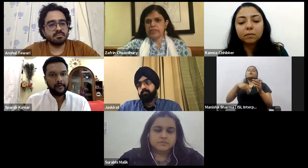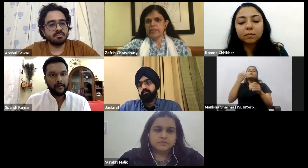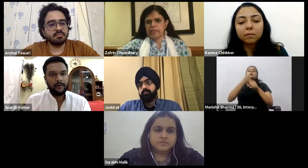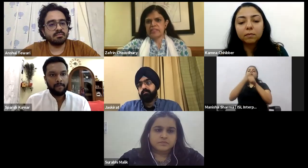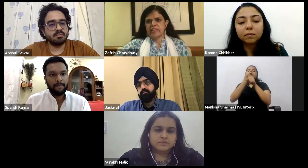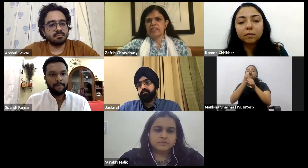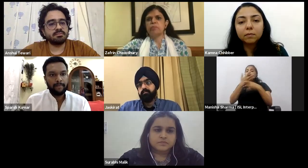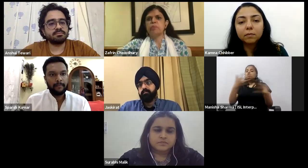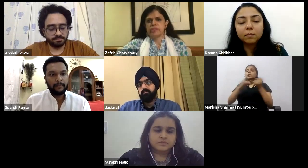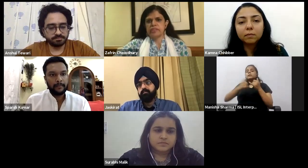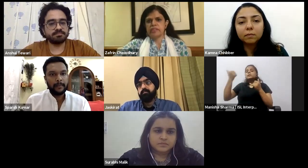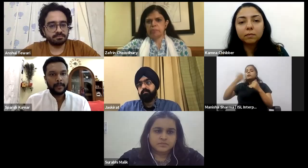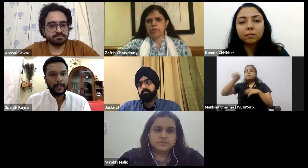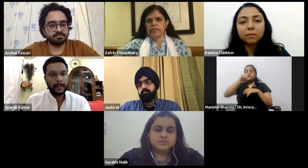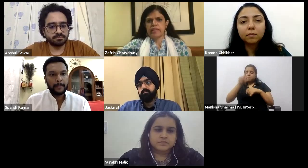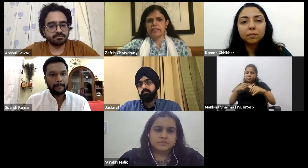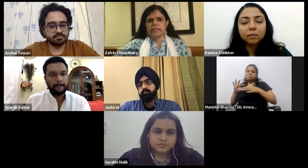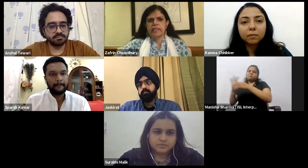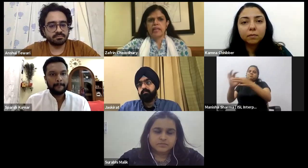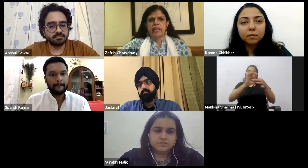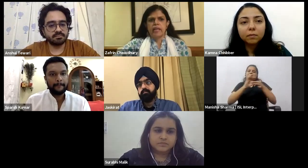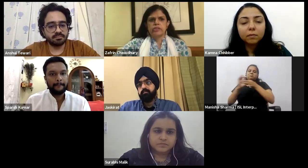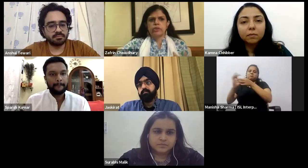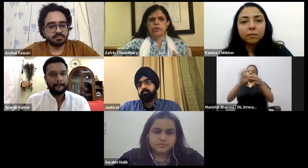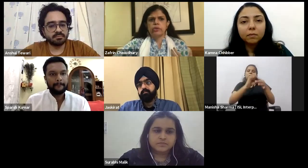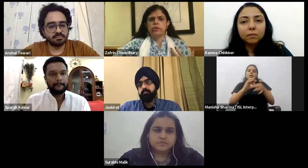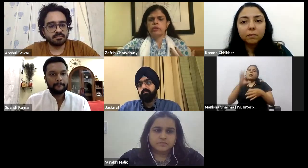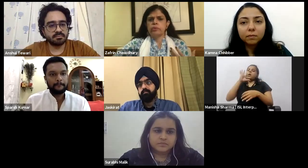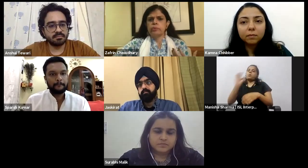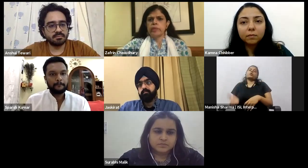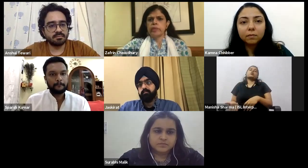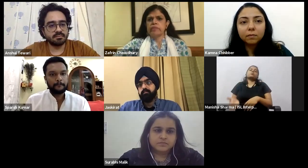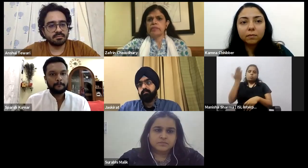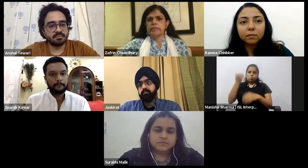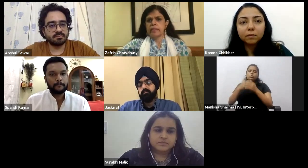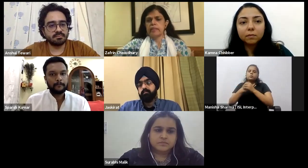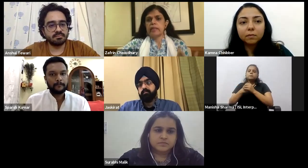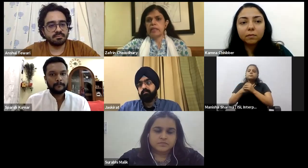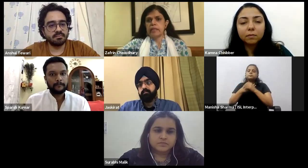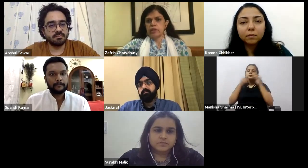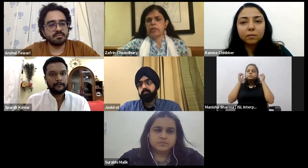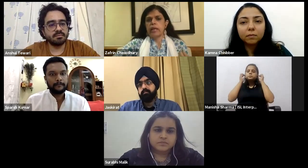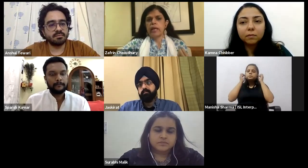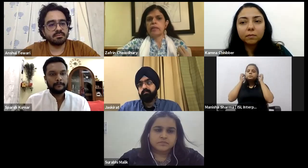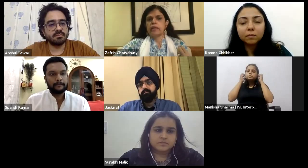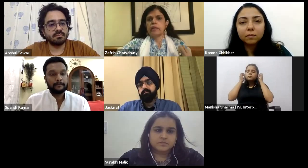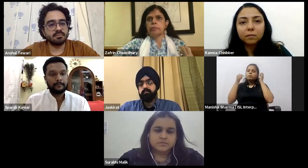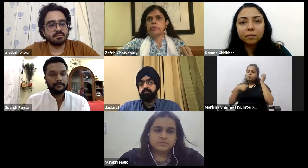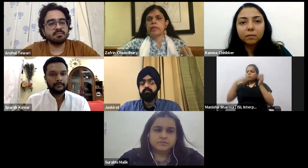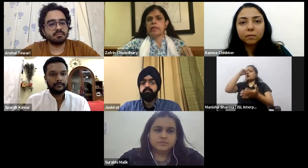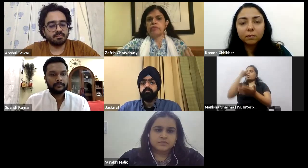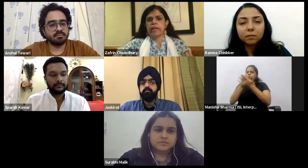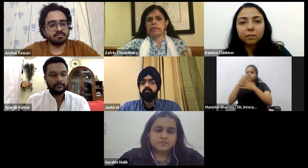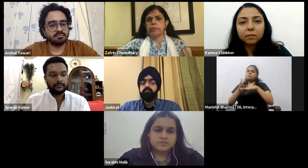science and solidarity are the most important things. So we have decided earlier